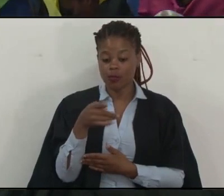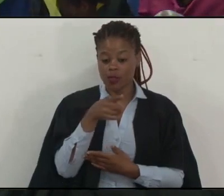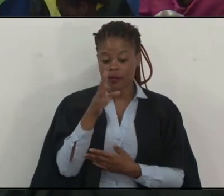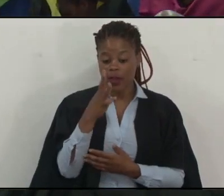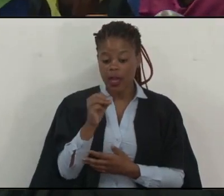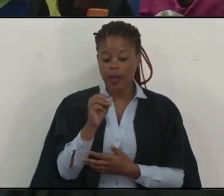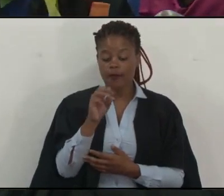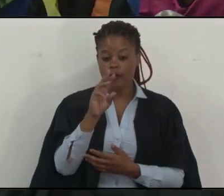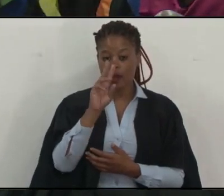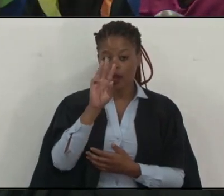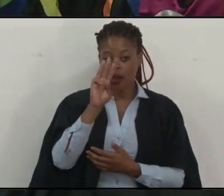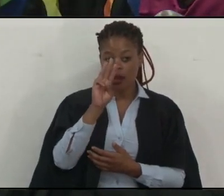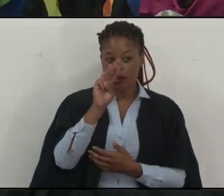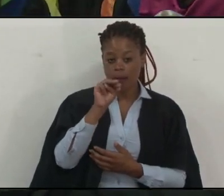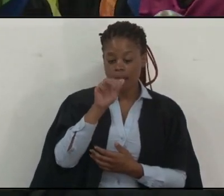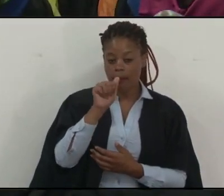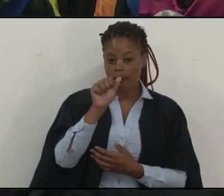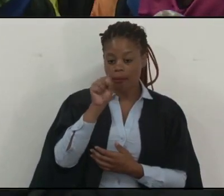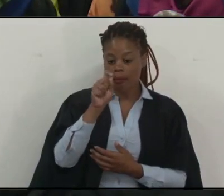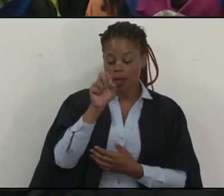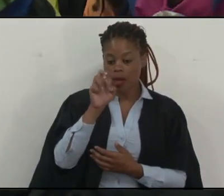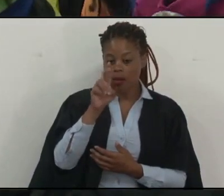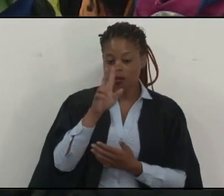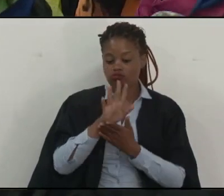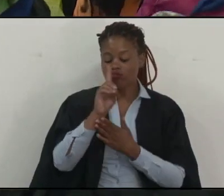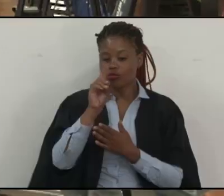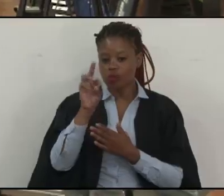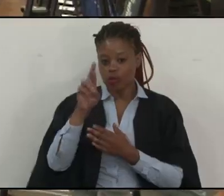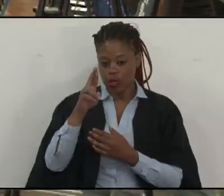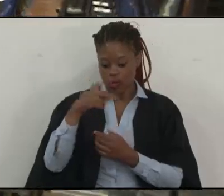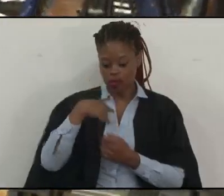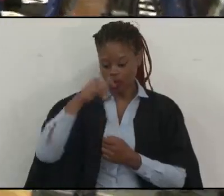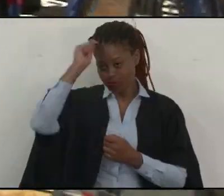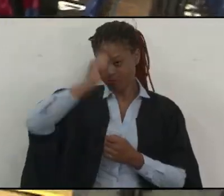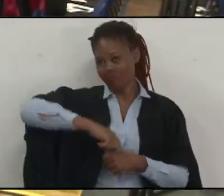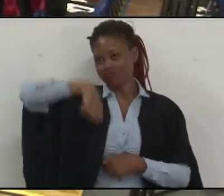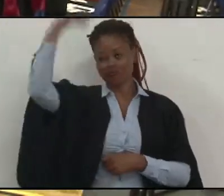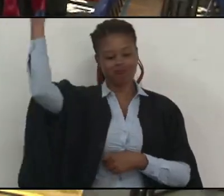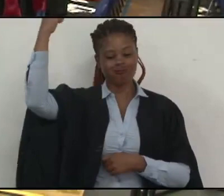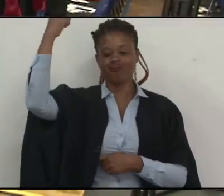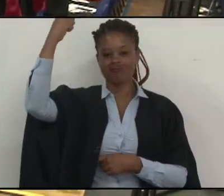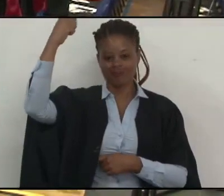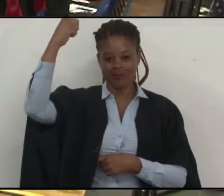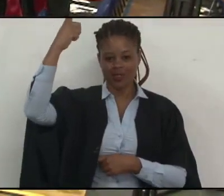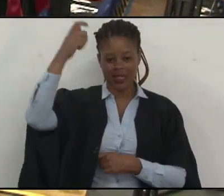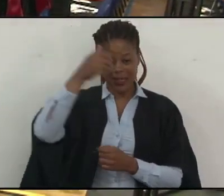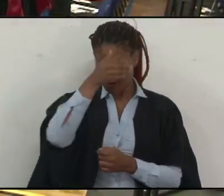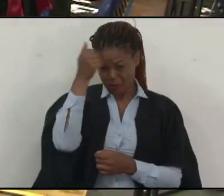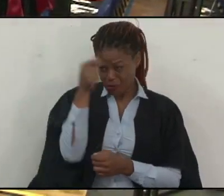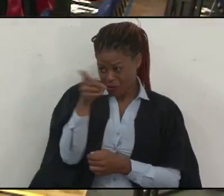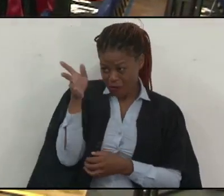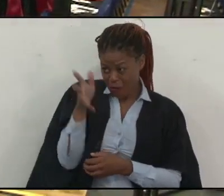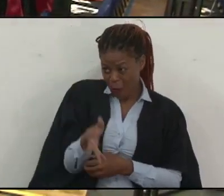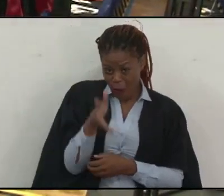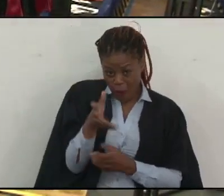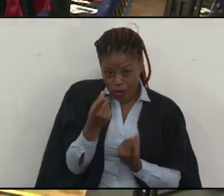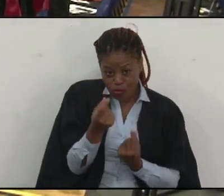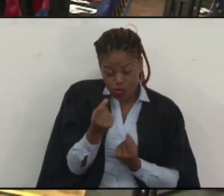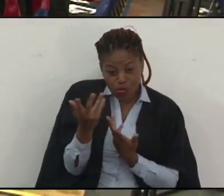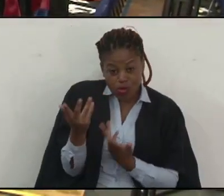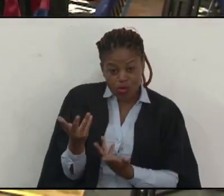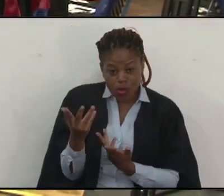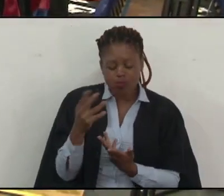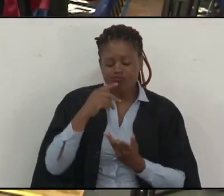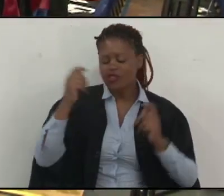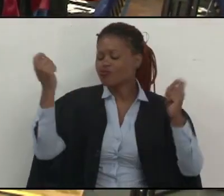Now, if you weren't masters and doctoral students, I would have asked you to toss your hats in the air. I don't know if you want to